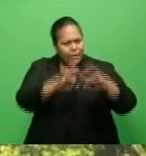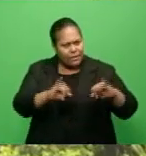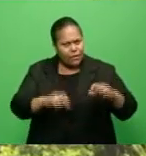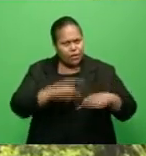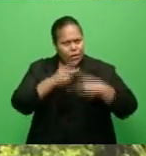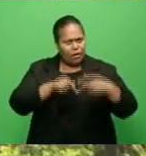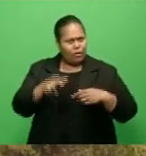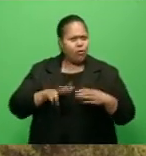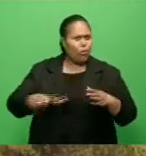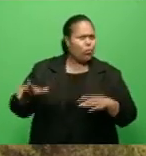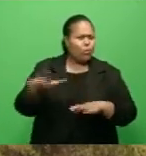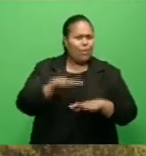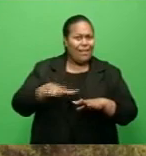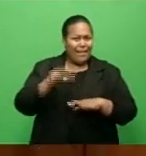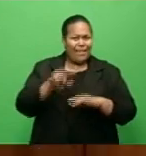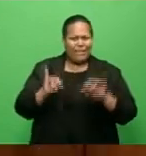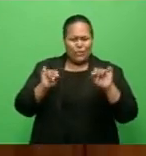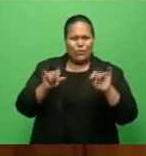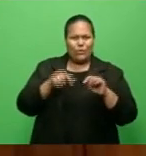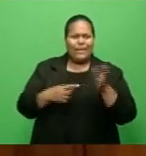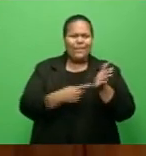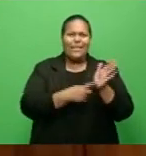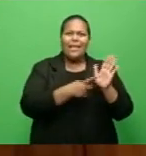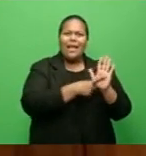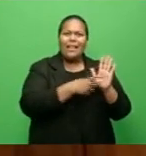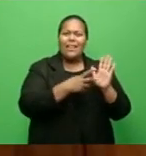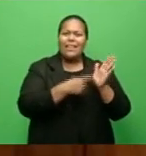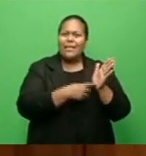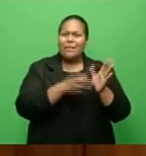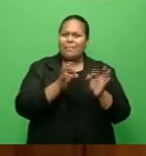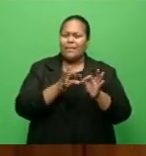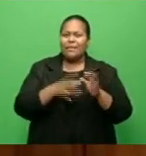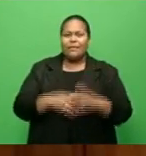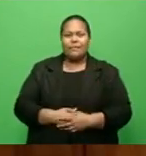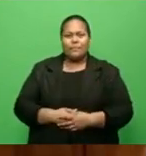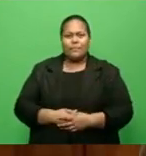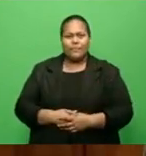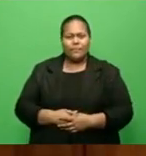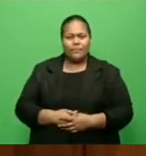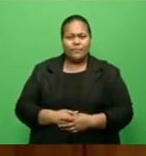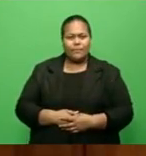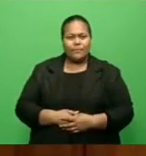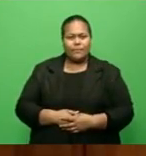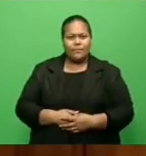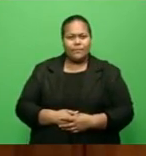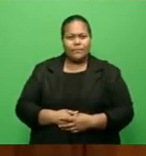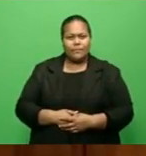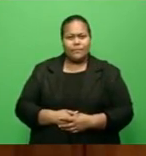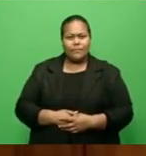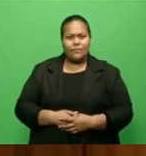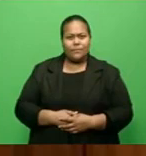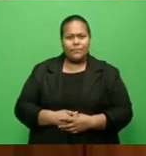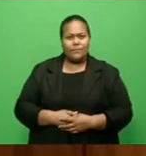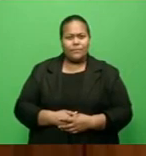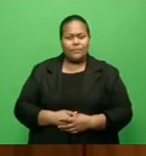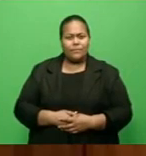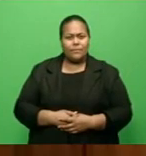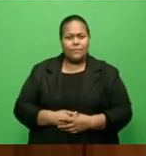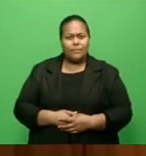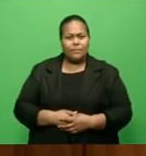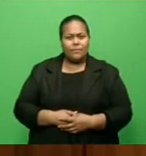work done by TLTB. A role already played by Native Land Trust Board which can transfer it. Why